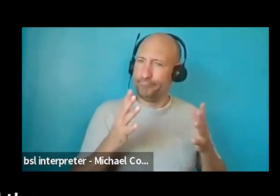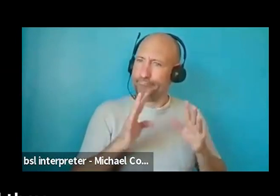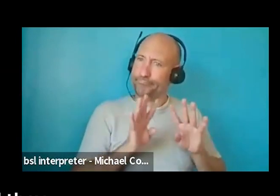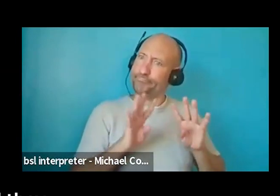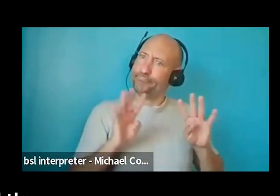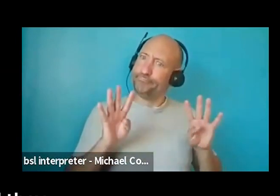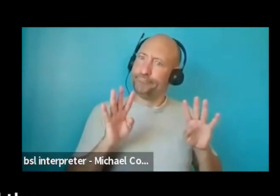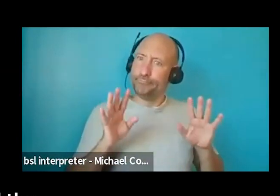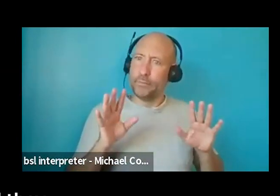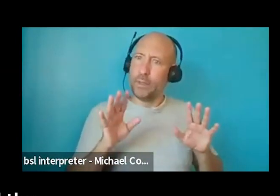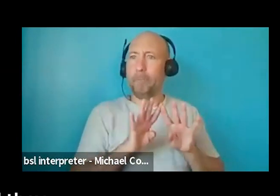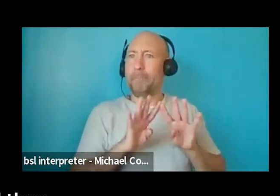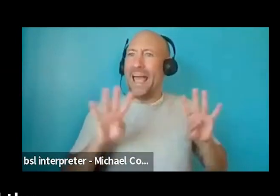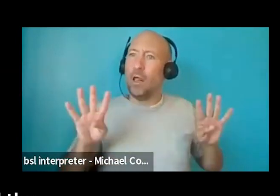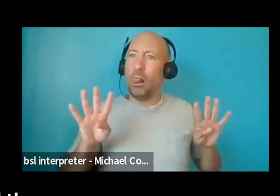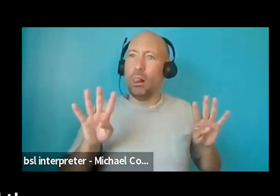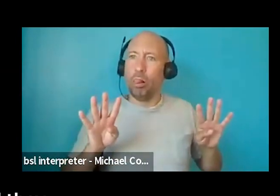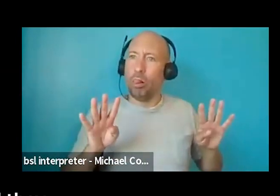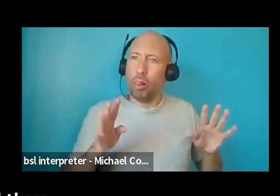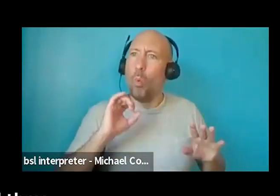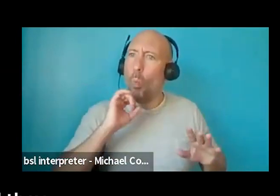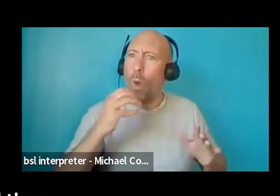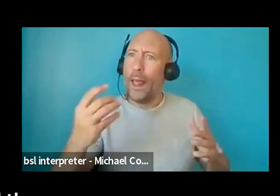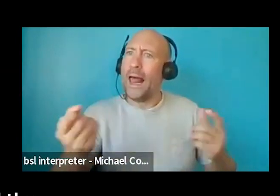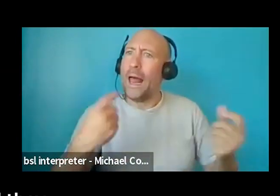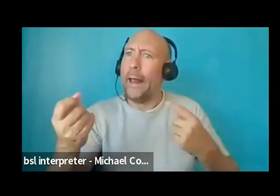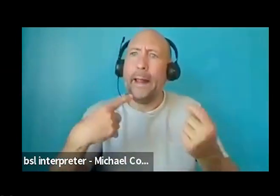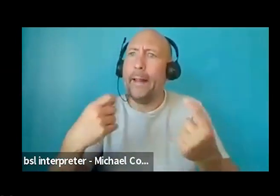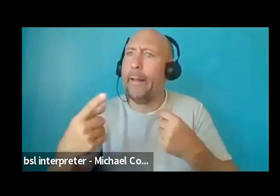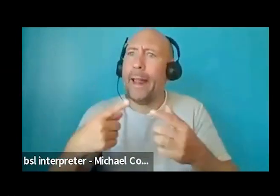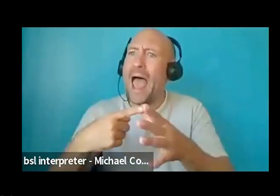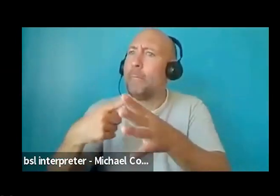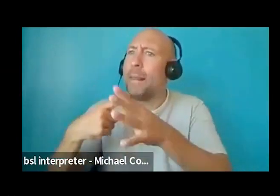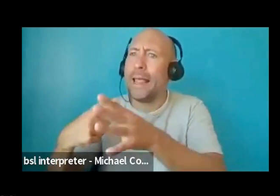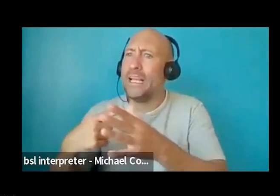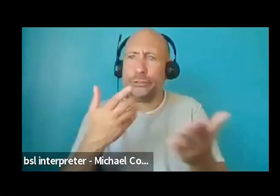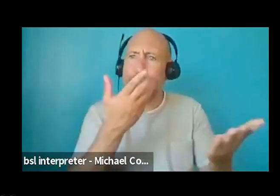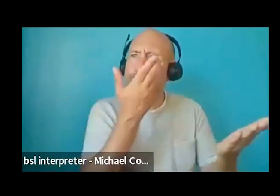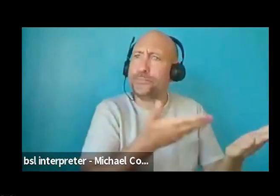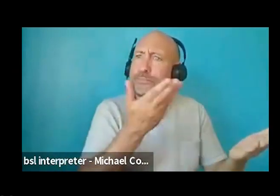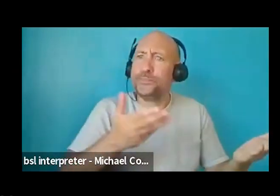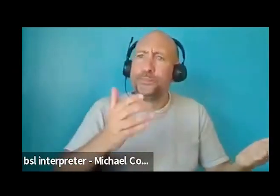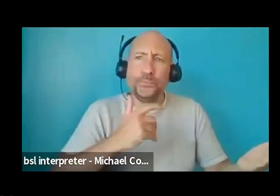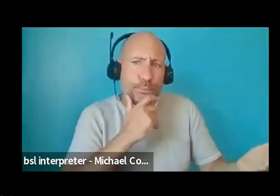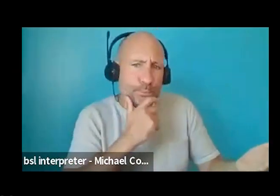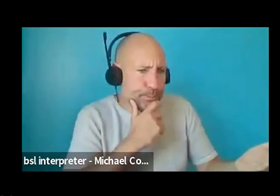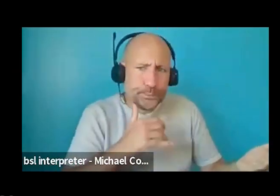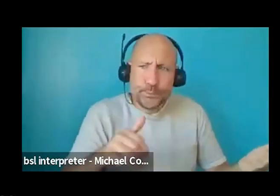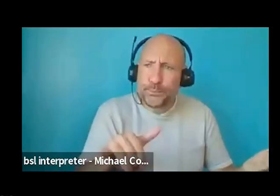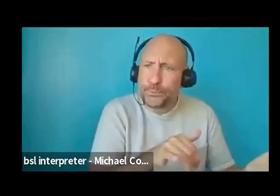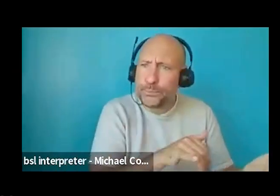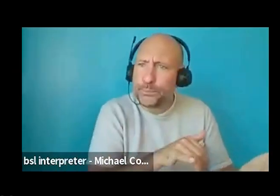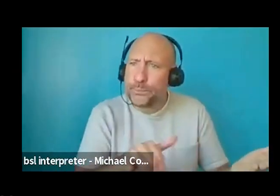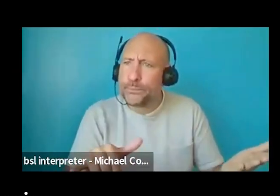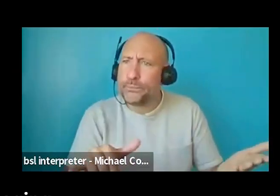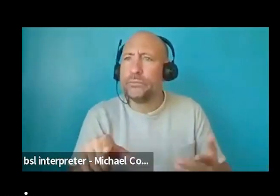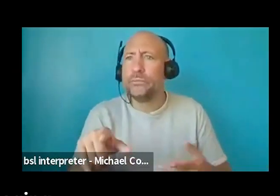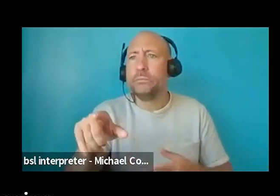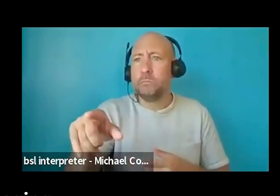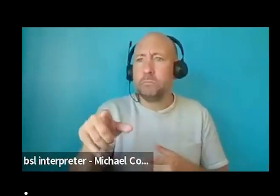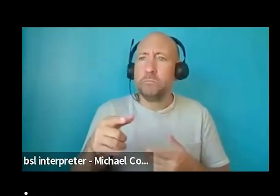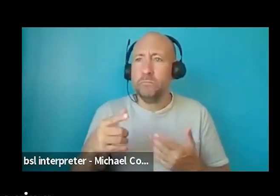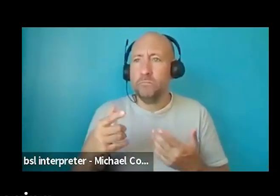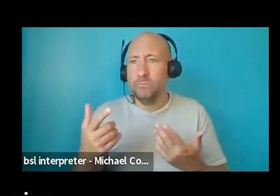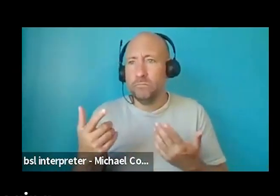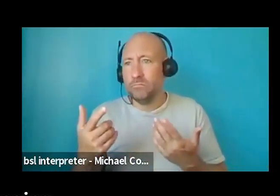form a selection panel, and they will be reviewing your application. So we would like you to make use of Google Translate, which I